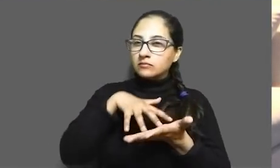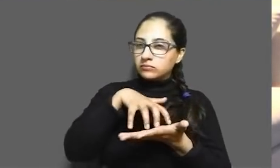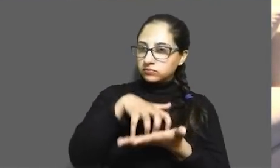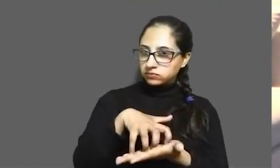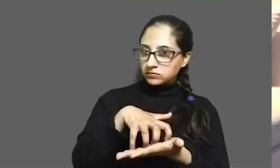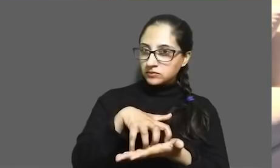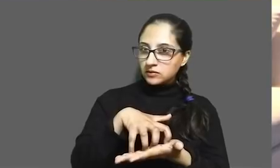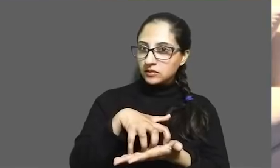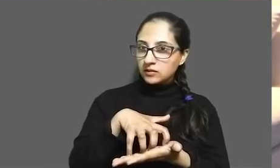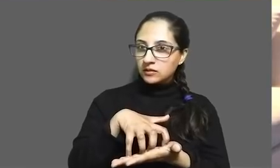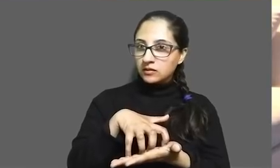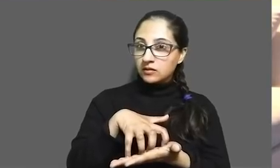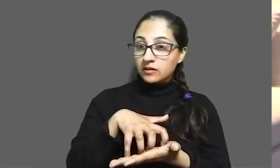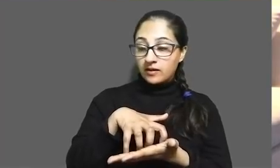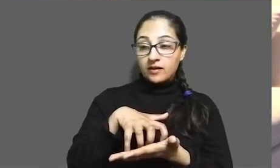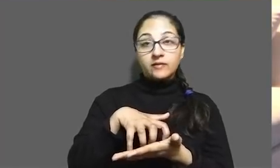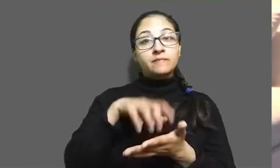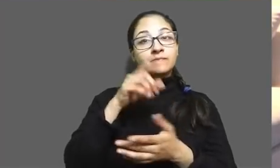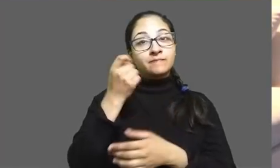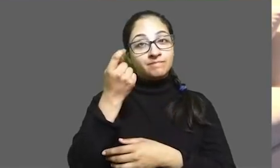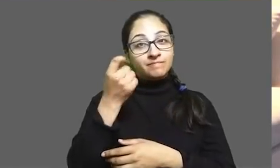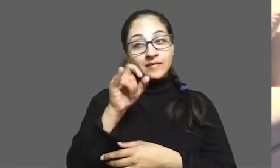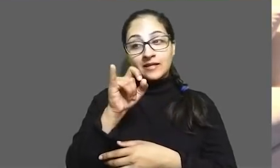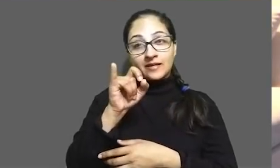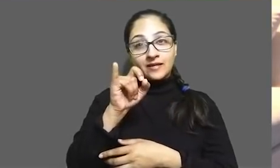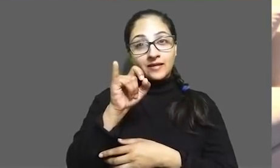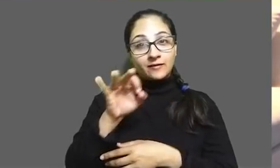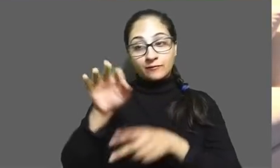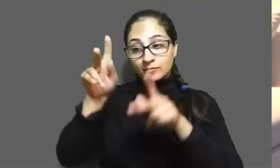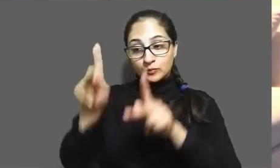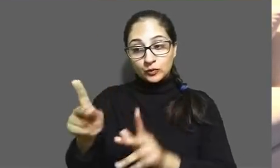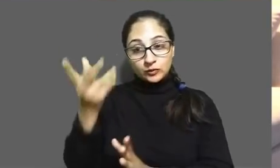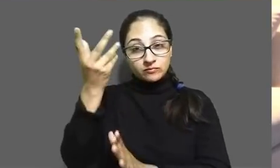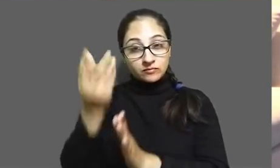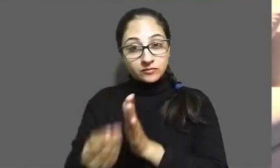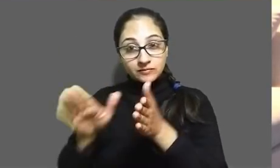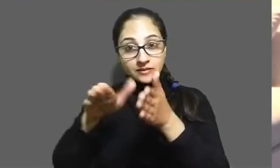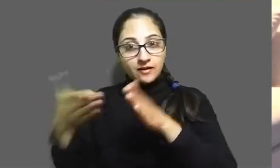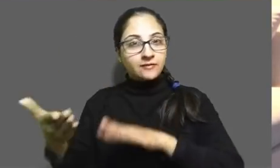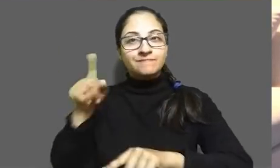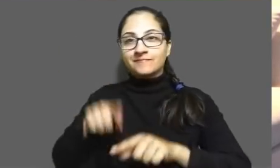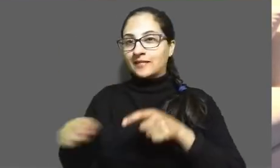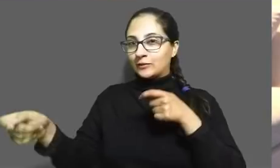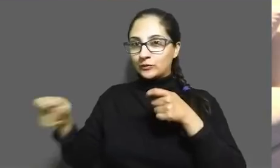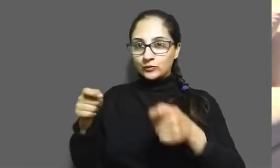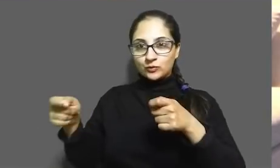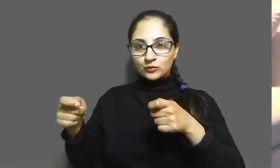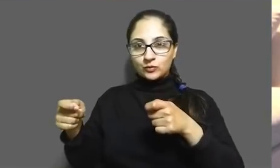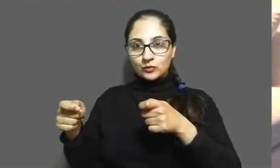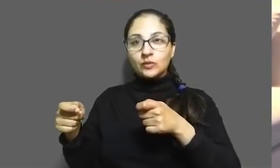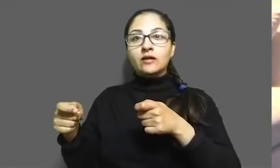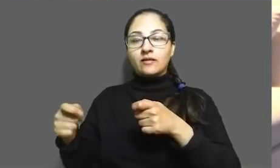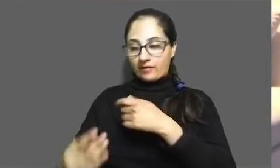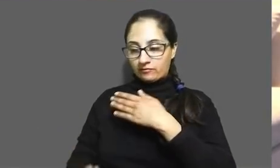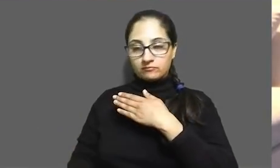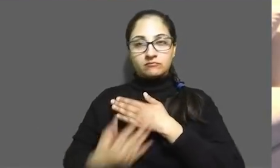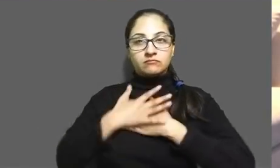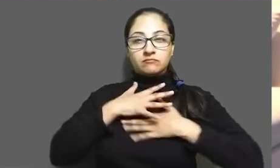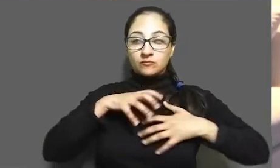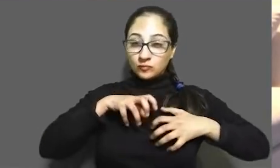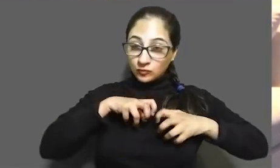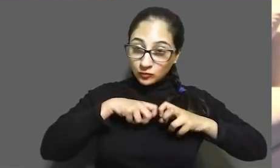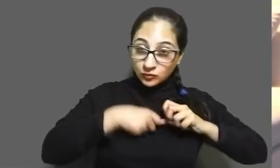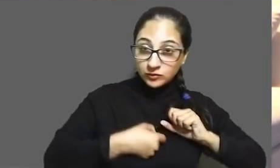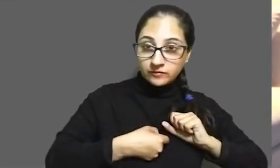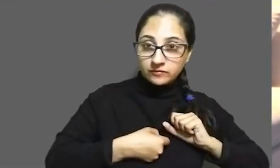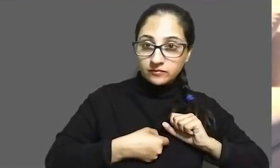that we may have built, and it makes us feel vulnerable. And with loss, we have no option but to let